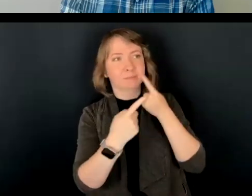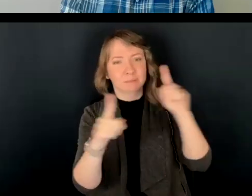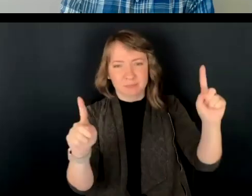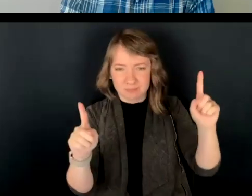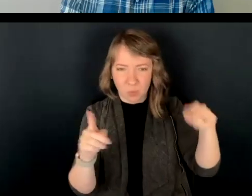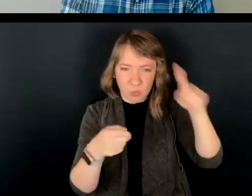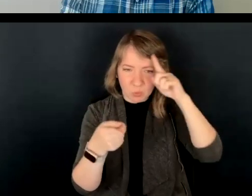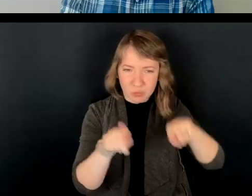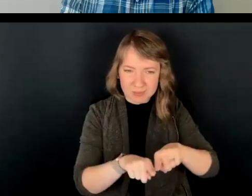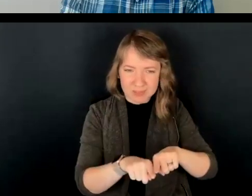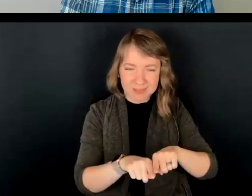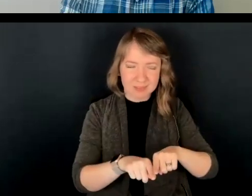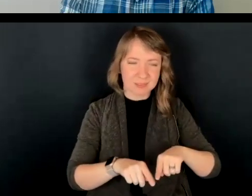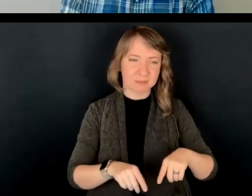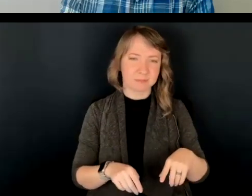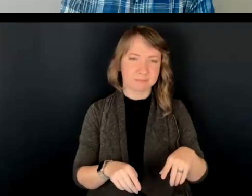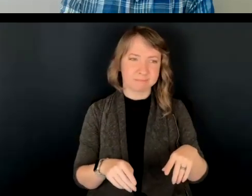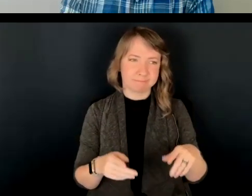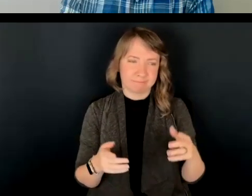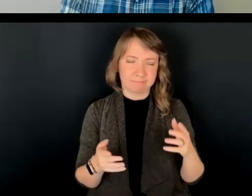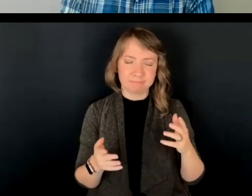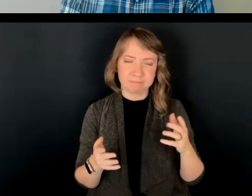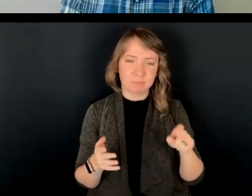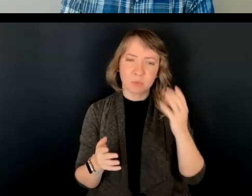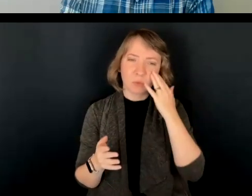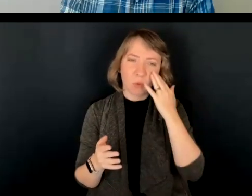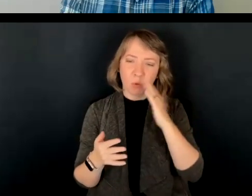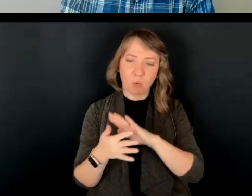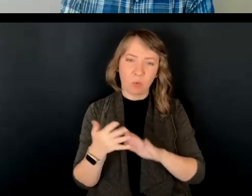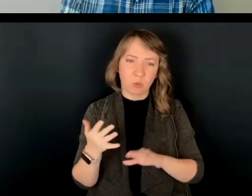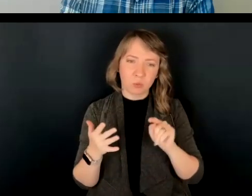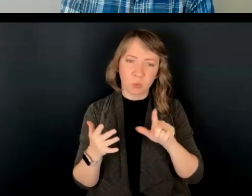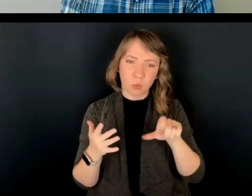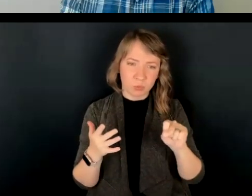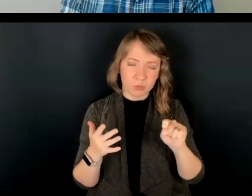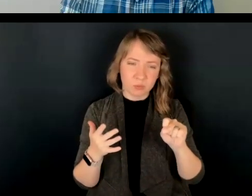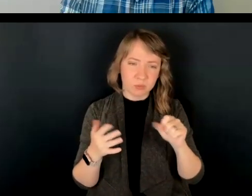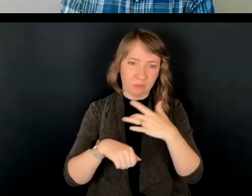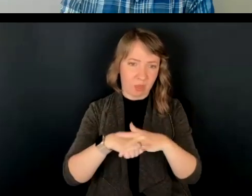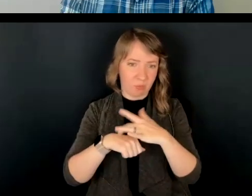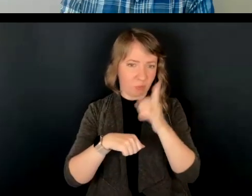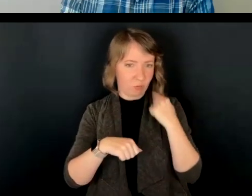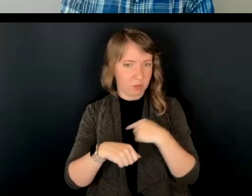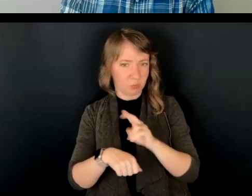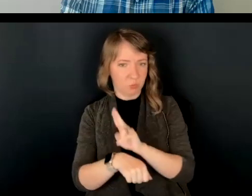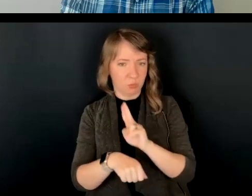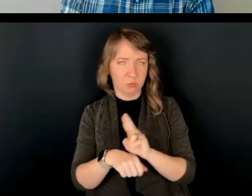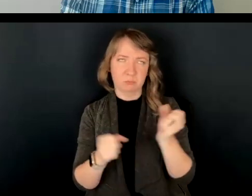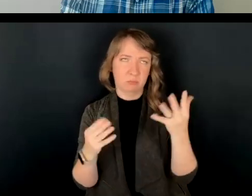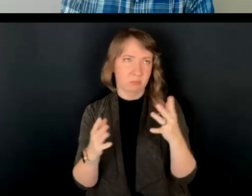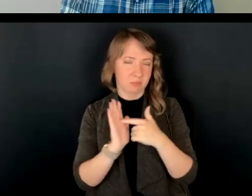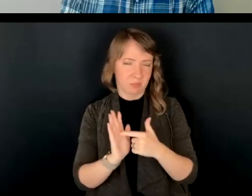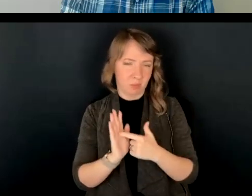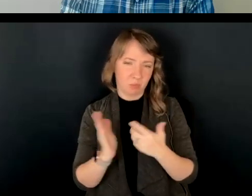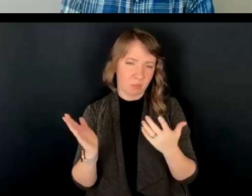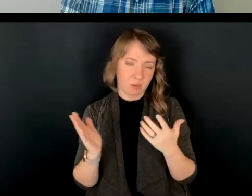with the different tools that are out there. And I've got so many examples, but I guess